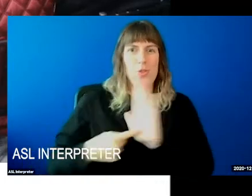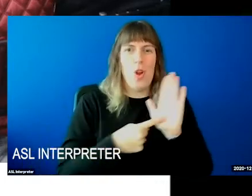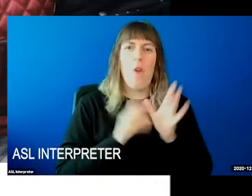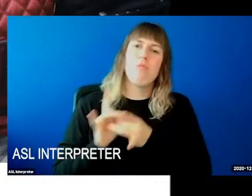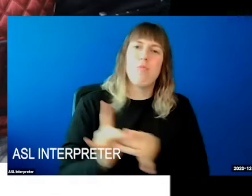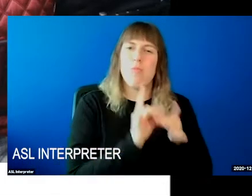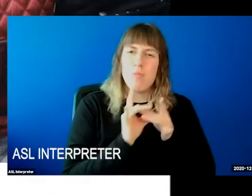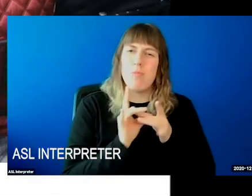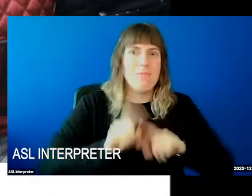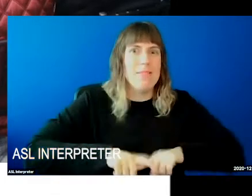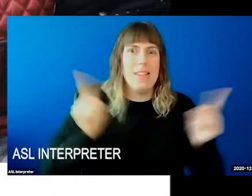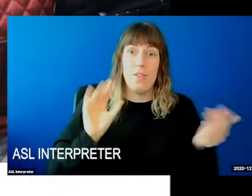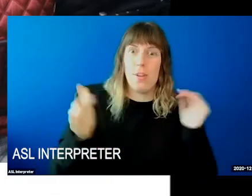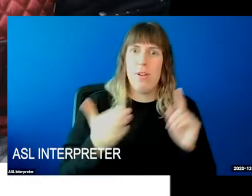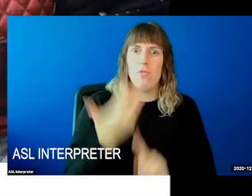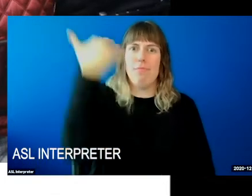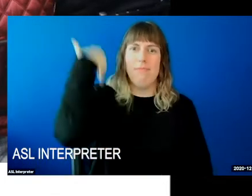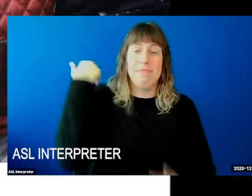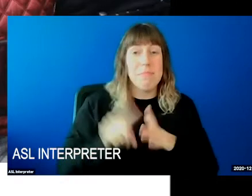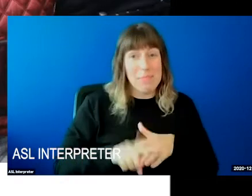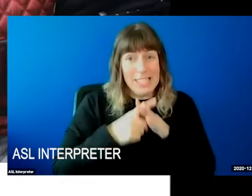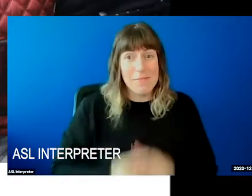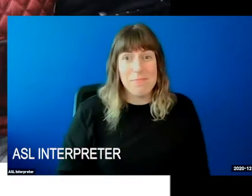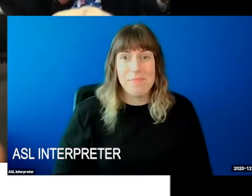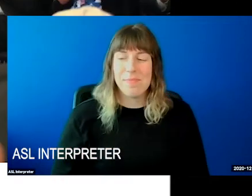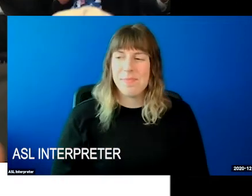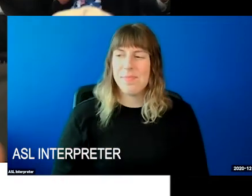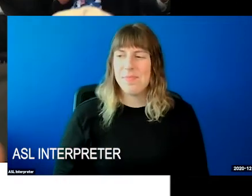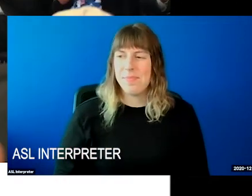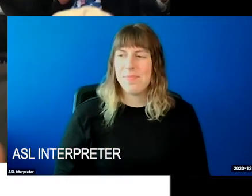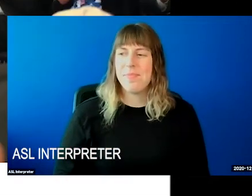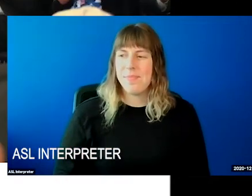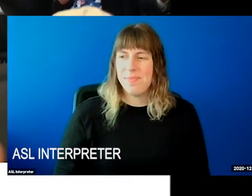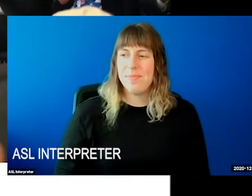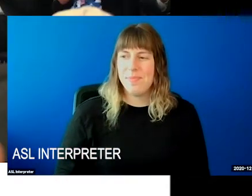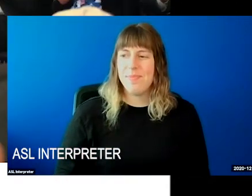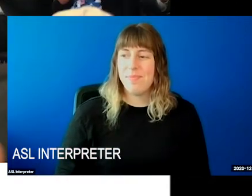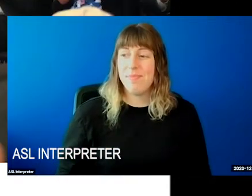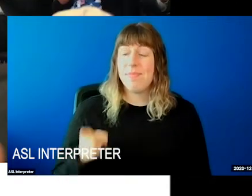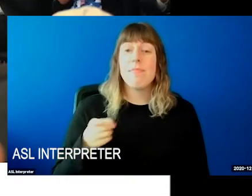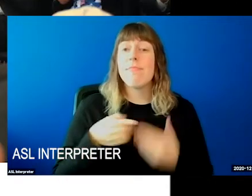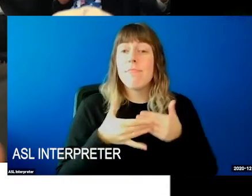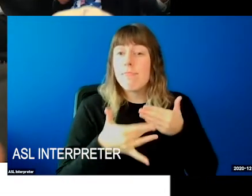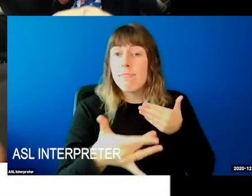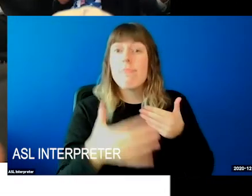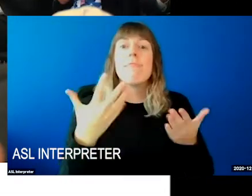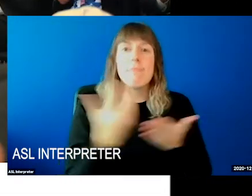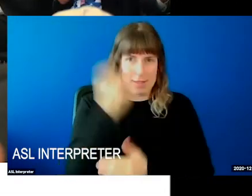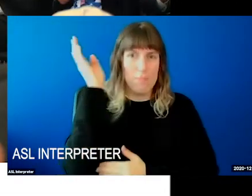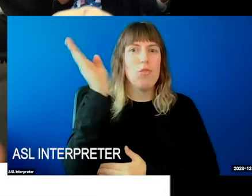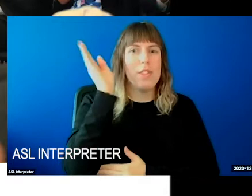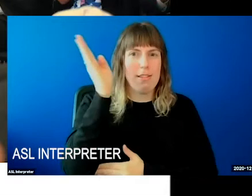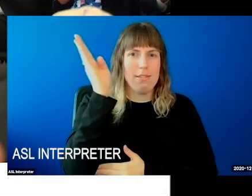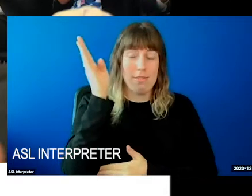relating to each other in a different way than they were in the first picture at the beginning. And then a few months later, presenting their